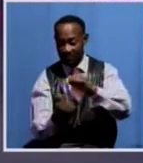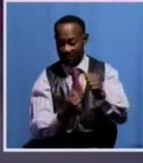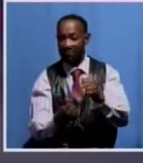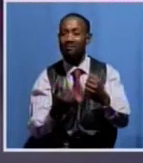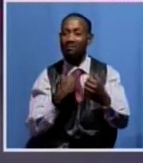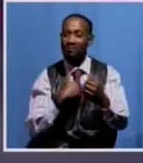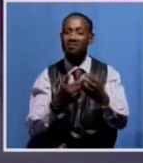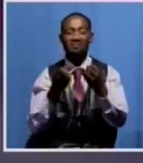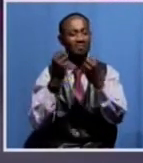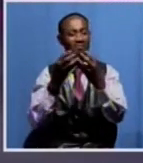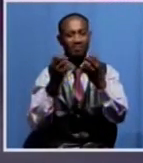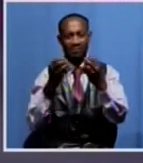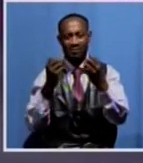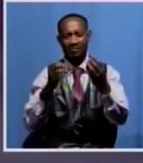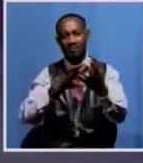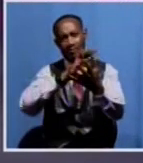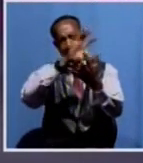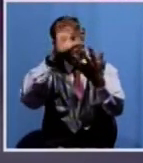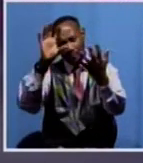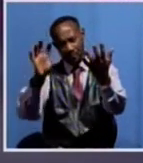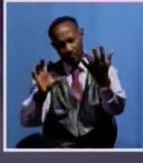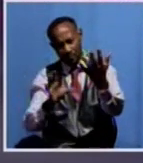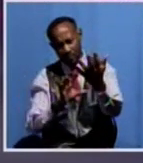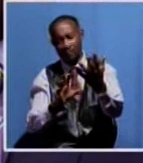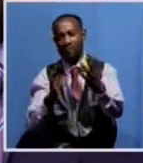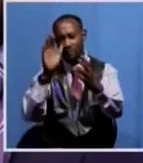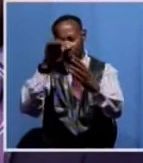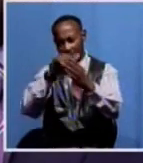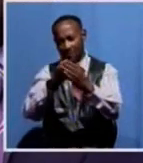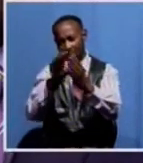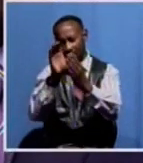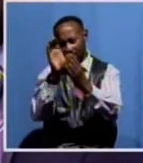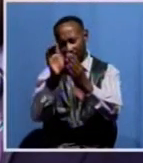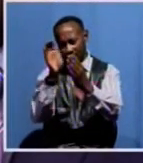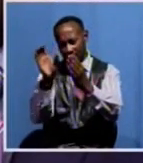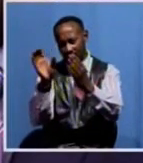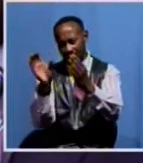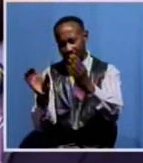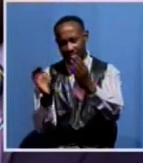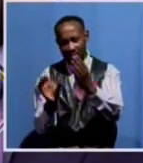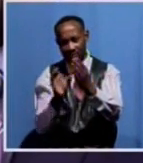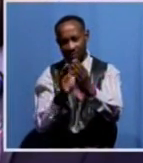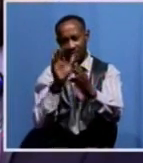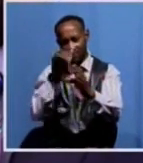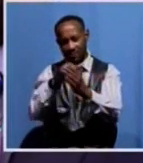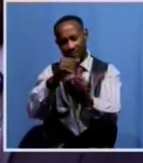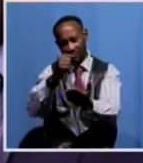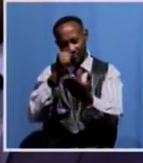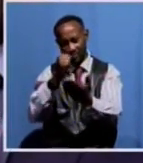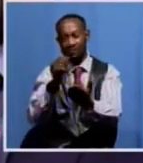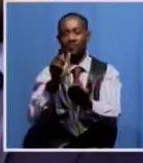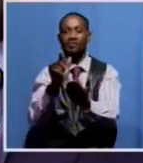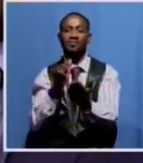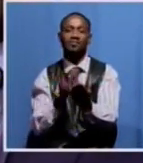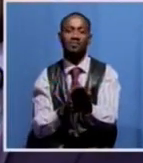issue, and all cross-cutting issues have been catered for in the various budgets of ministries.